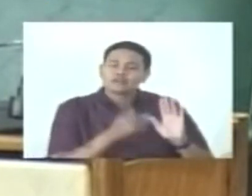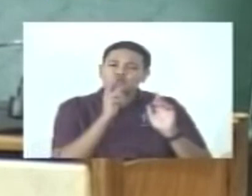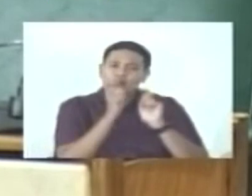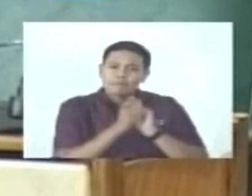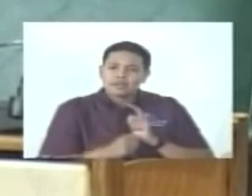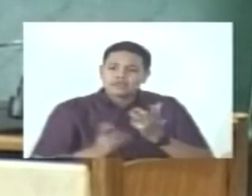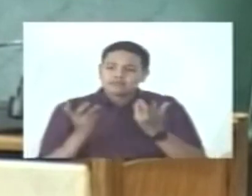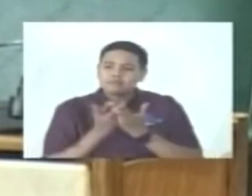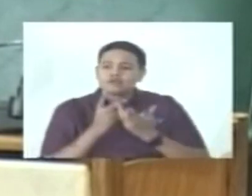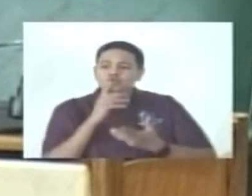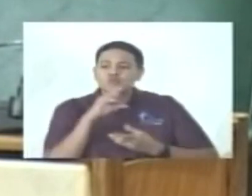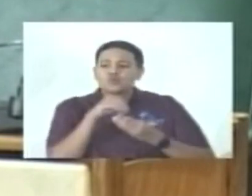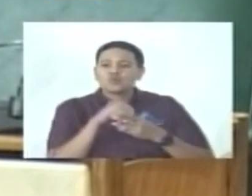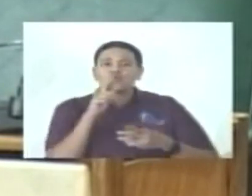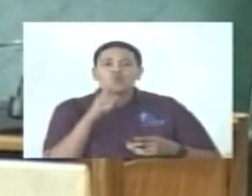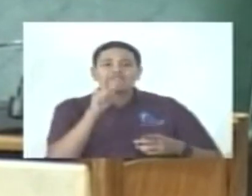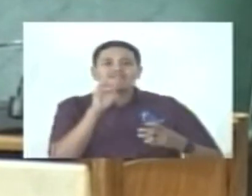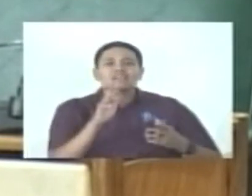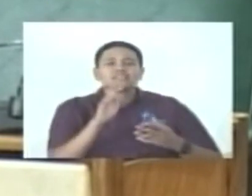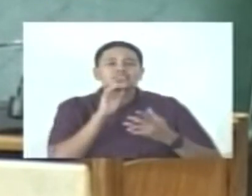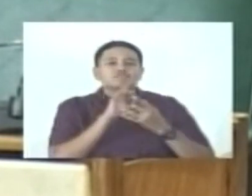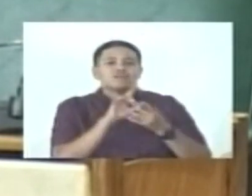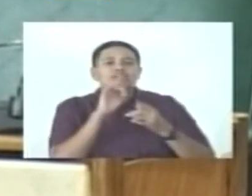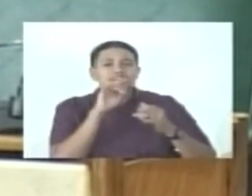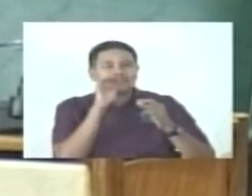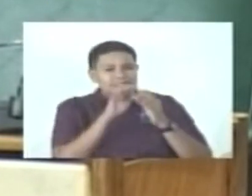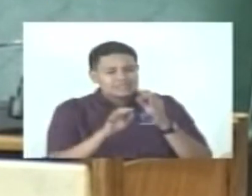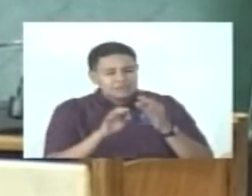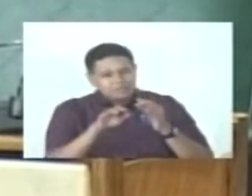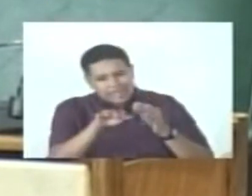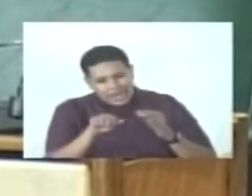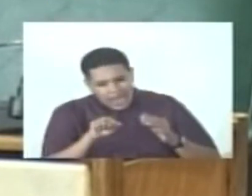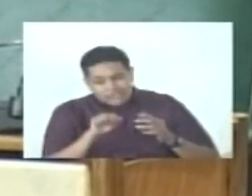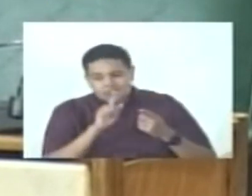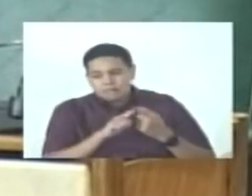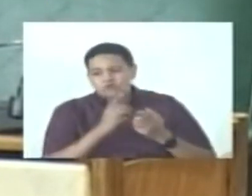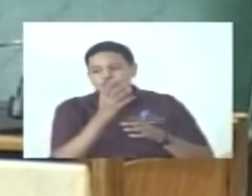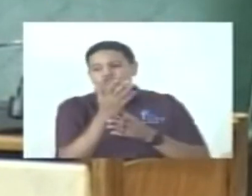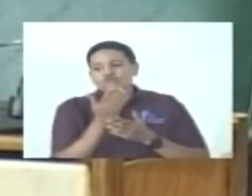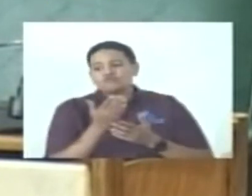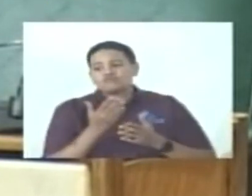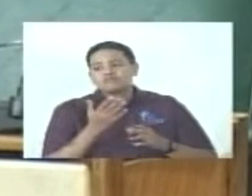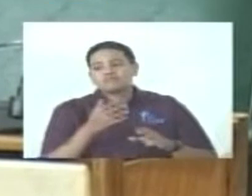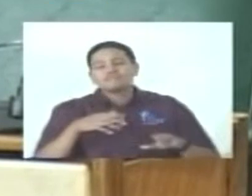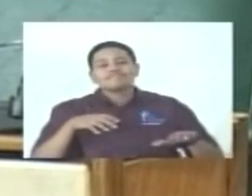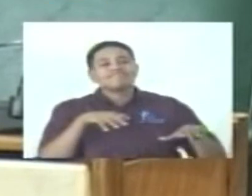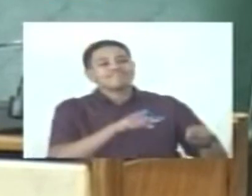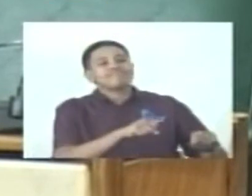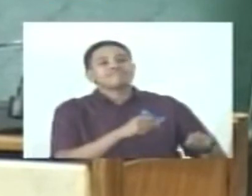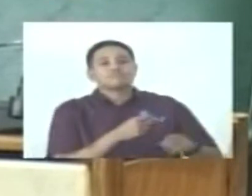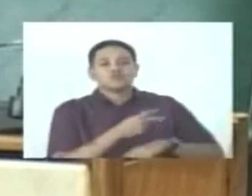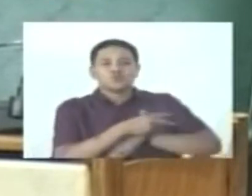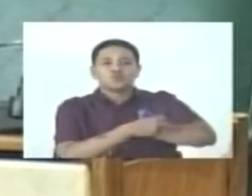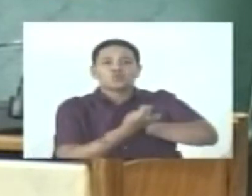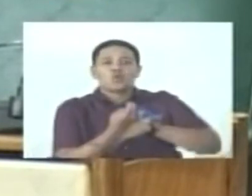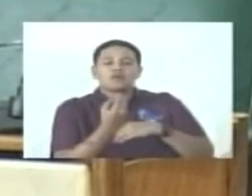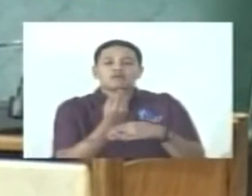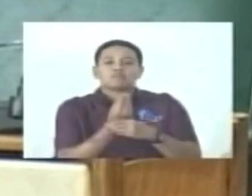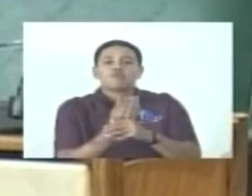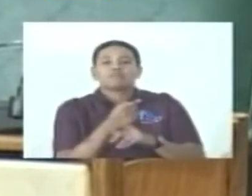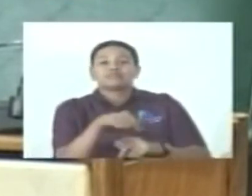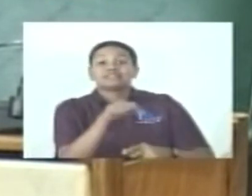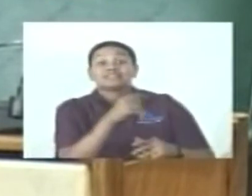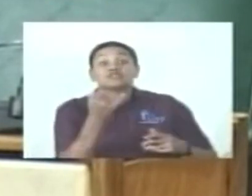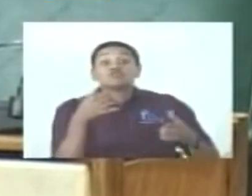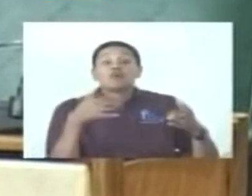amended to include offences related to simple larceny and receiving stolen property. This change was considered since criminal gangs